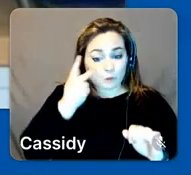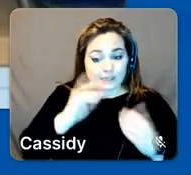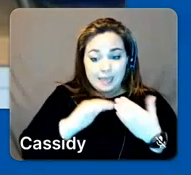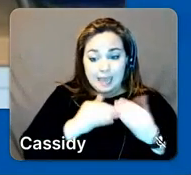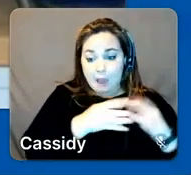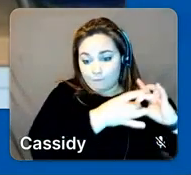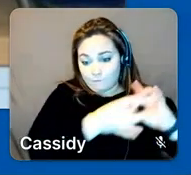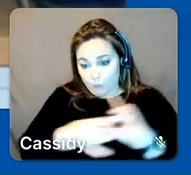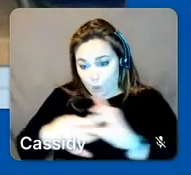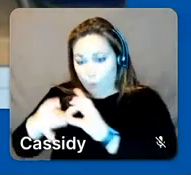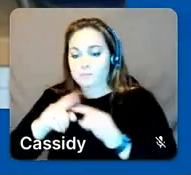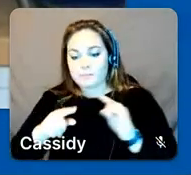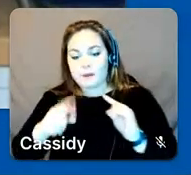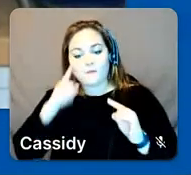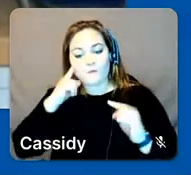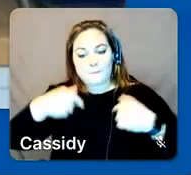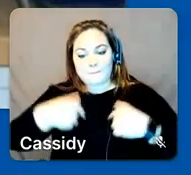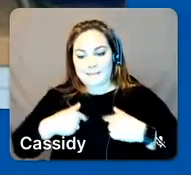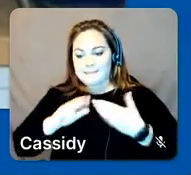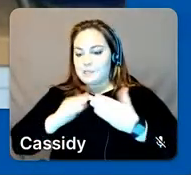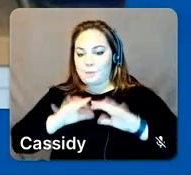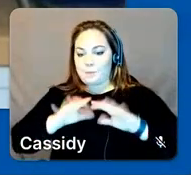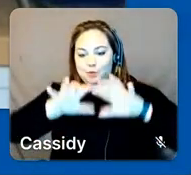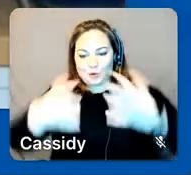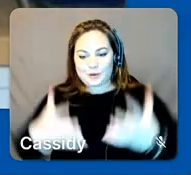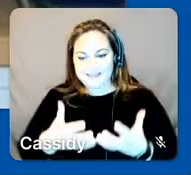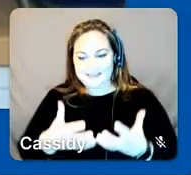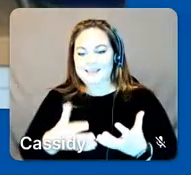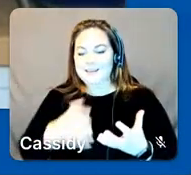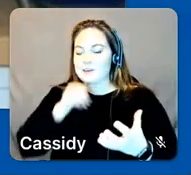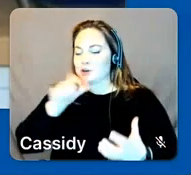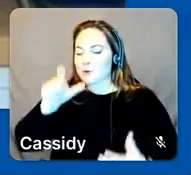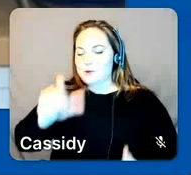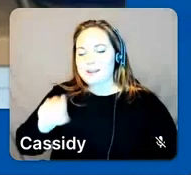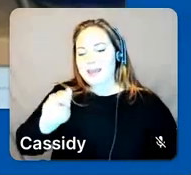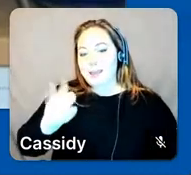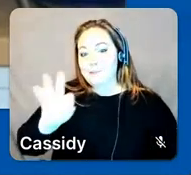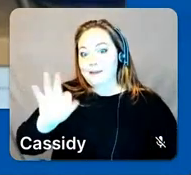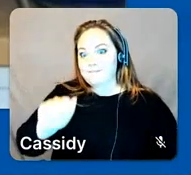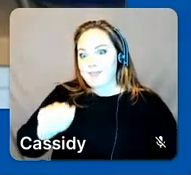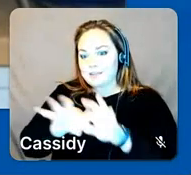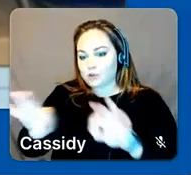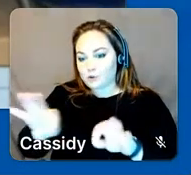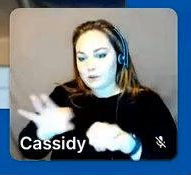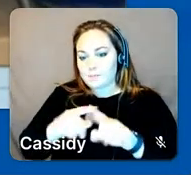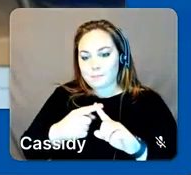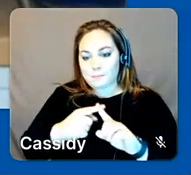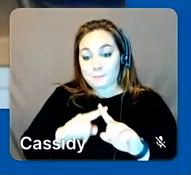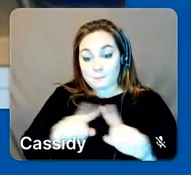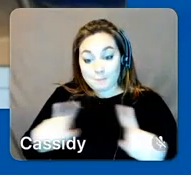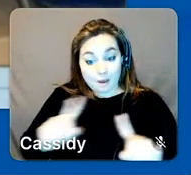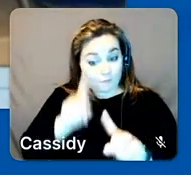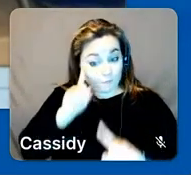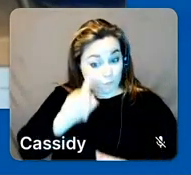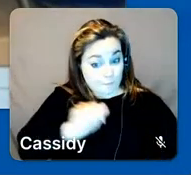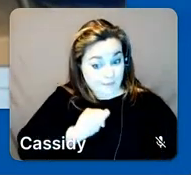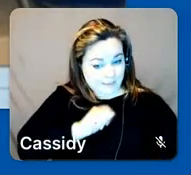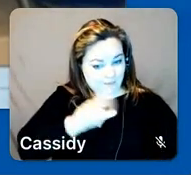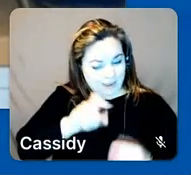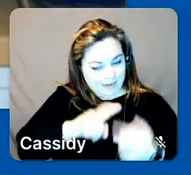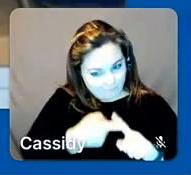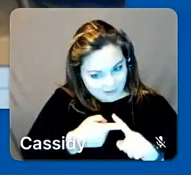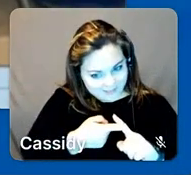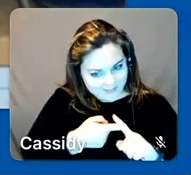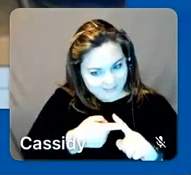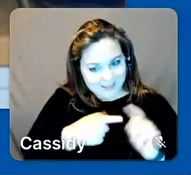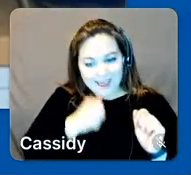community. It's people that, you don't need to go and get an MFA, but for me, I need friends. And I have my novel, I don't think